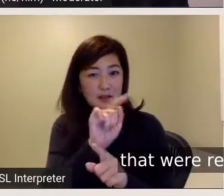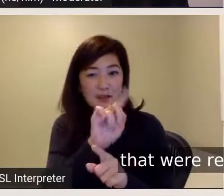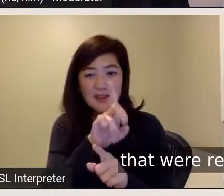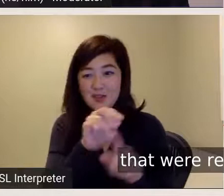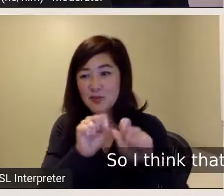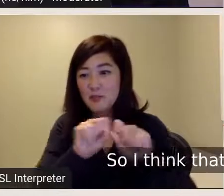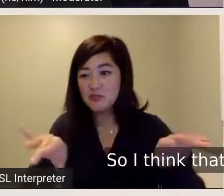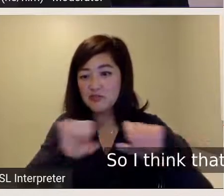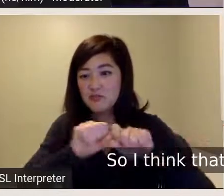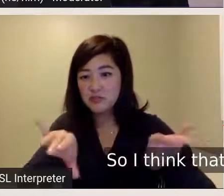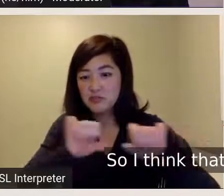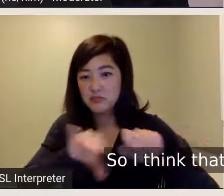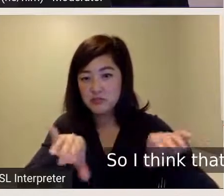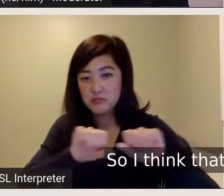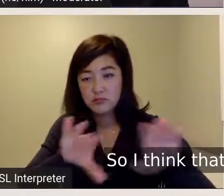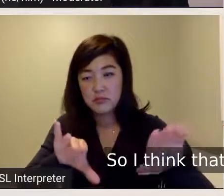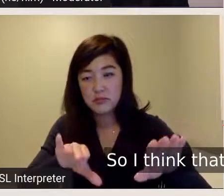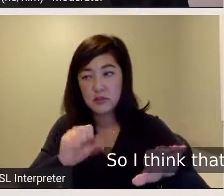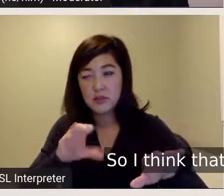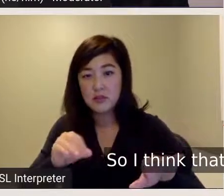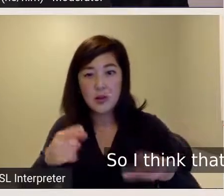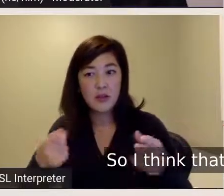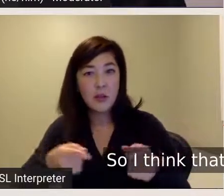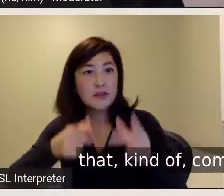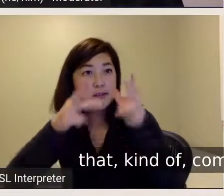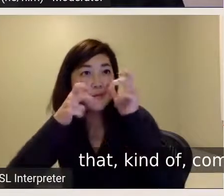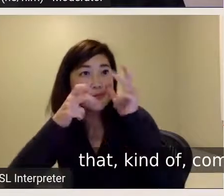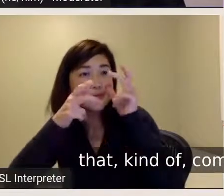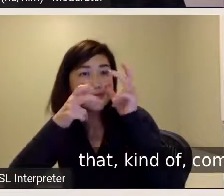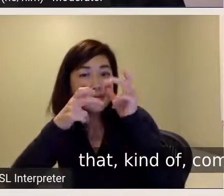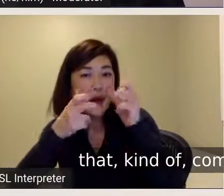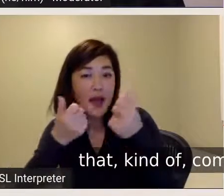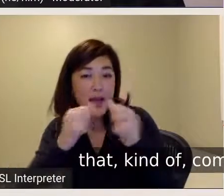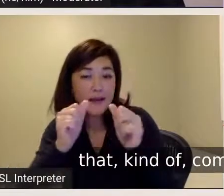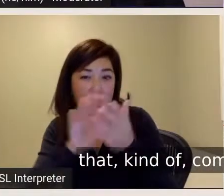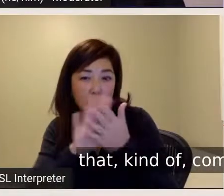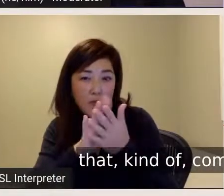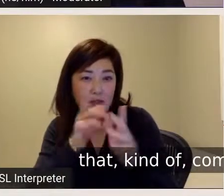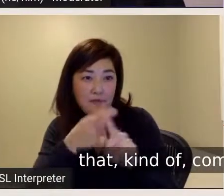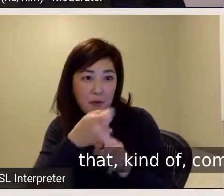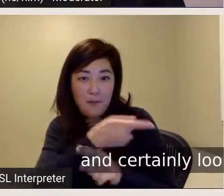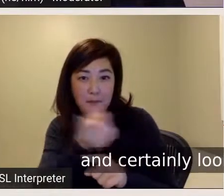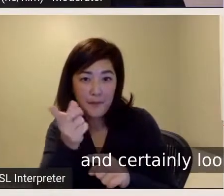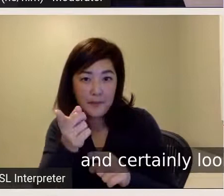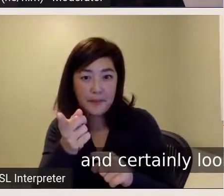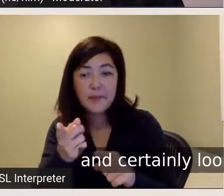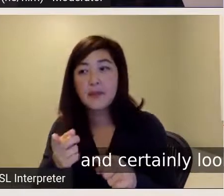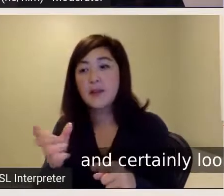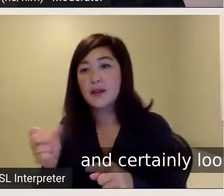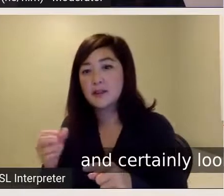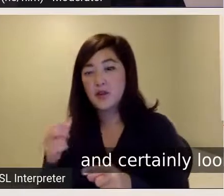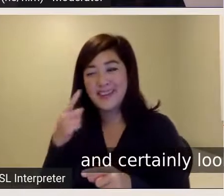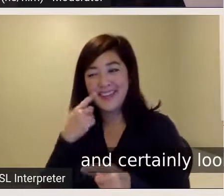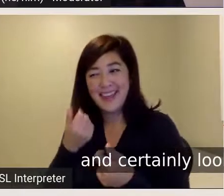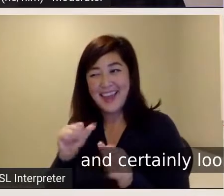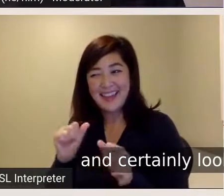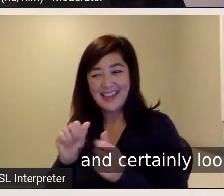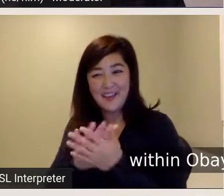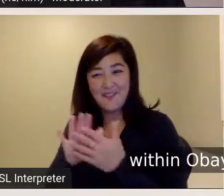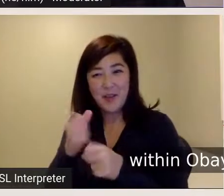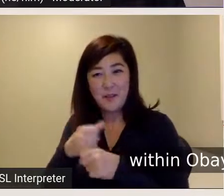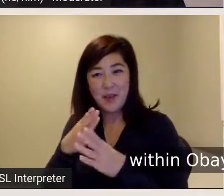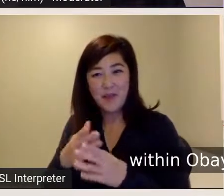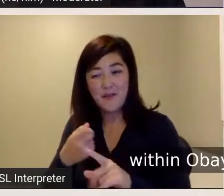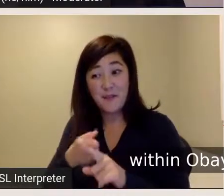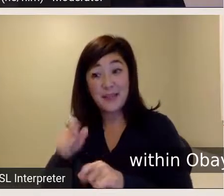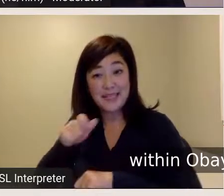releasing them. So I think that, any filmmaker that kind of comes out of that era, and certainly looking at the politics